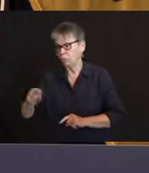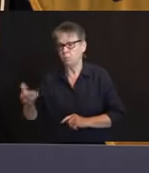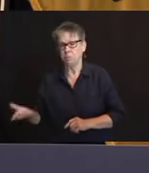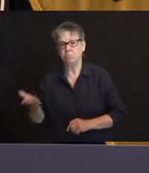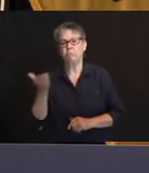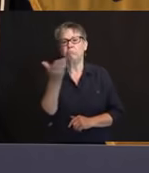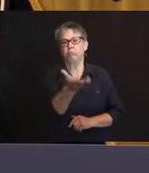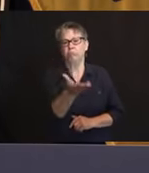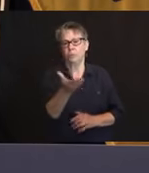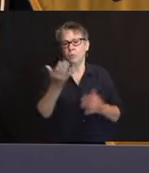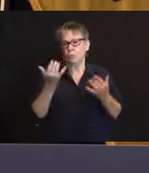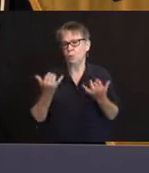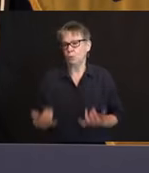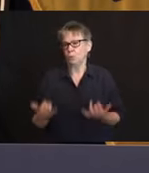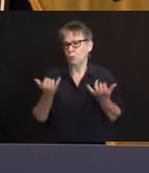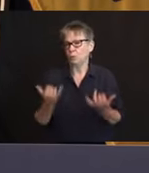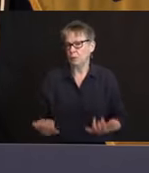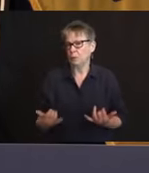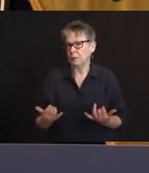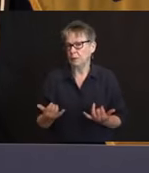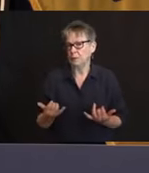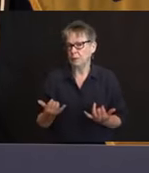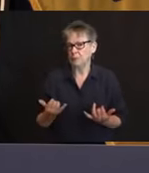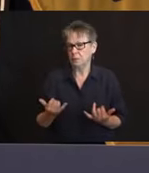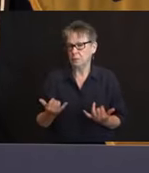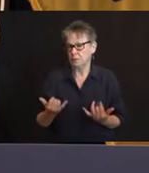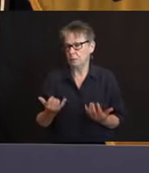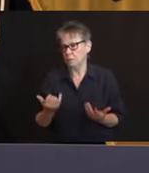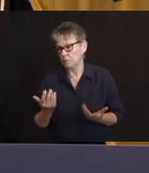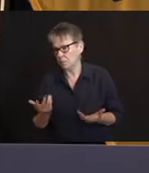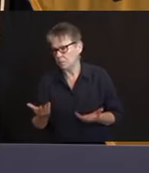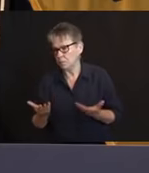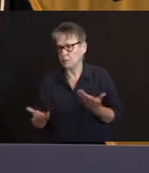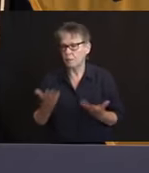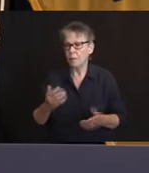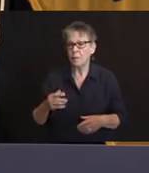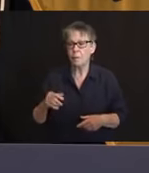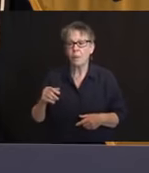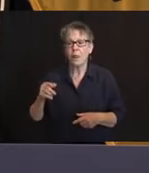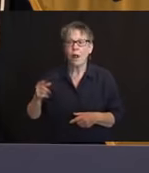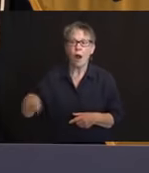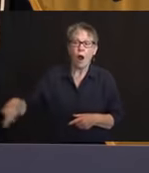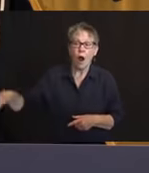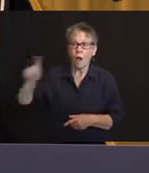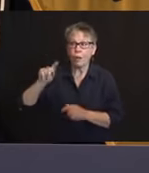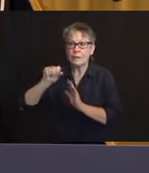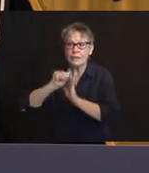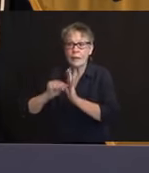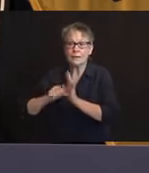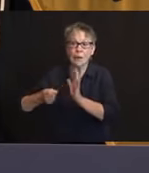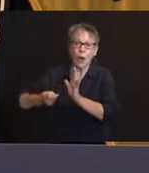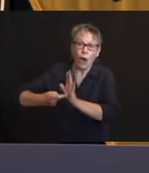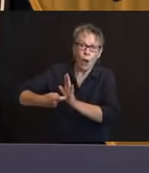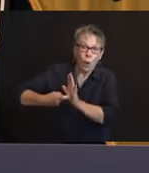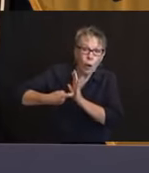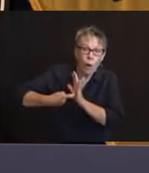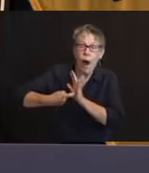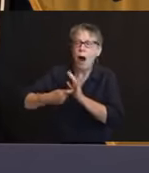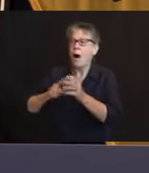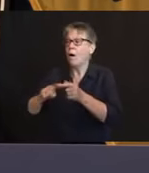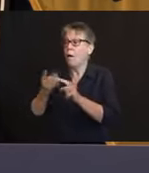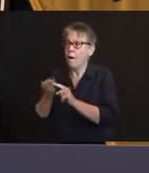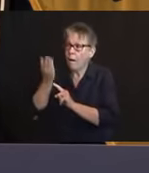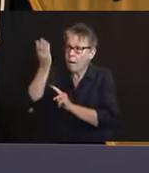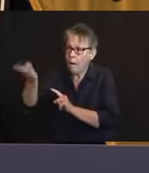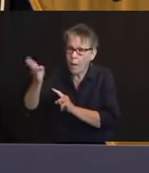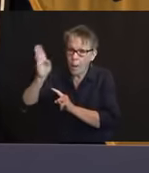would require legislation. Thank you for that. Thanks, Matt. Sir, do you have any? You good? Come across